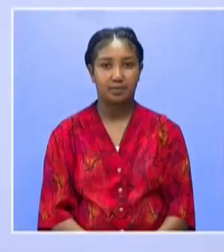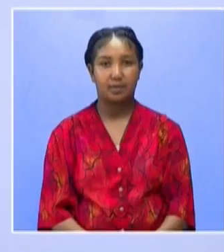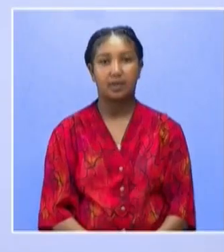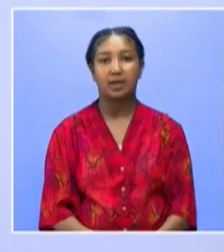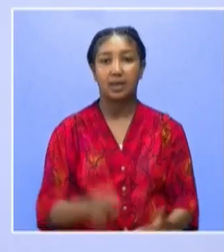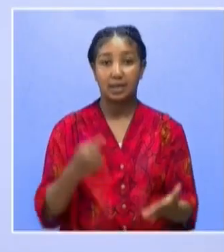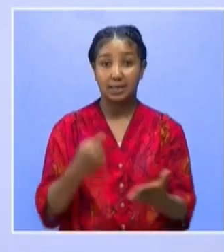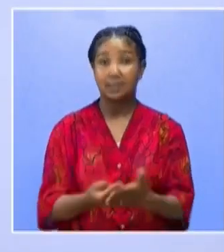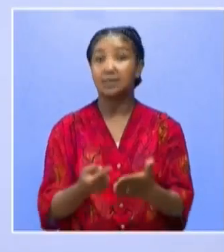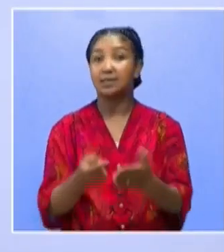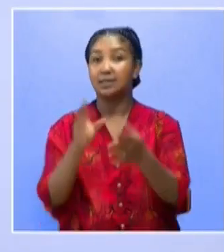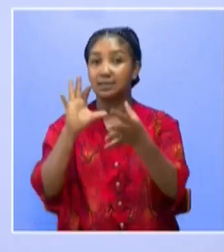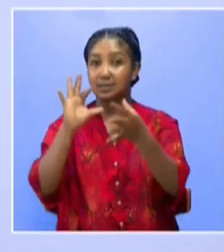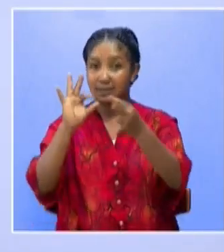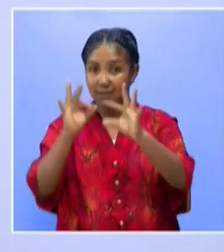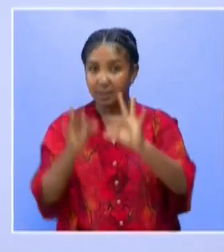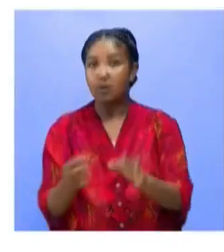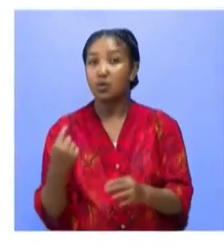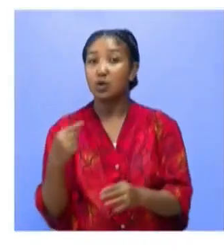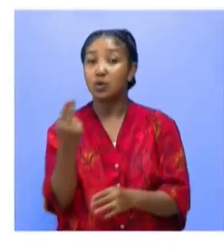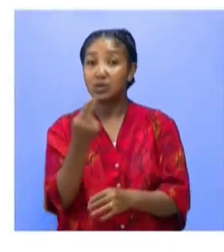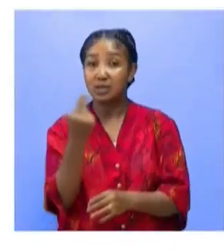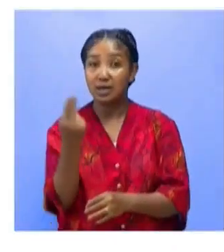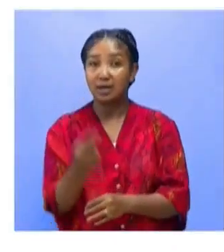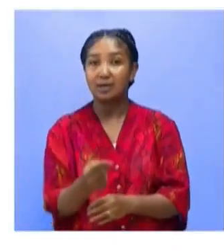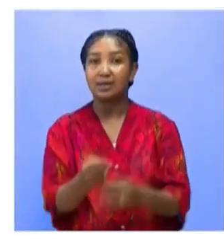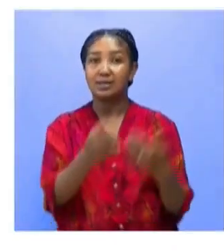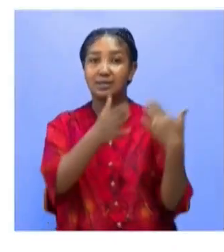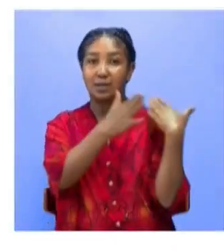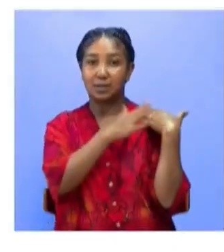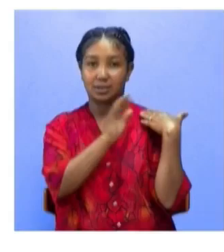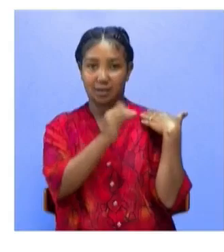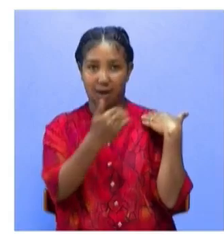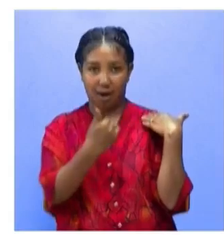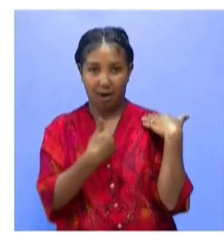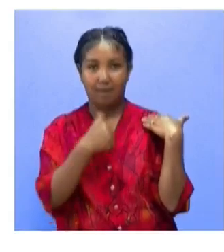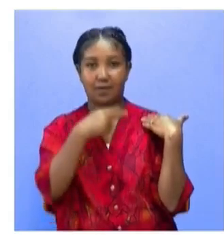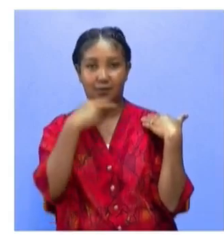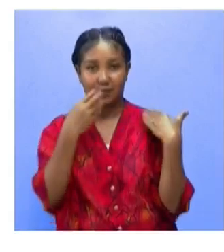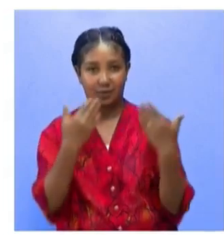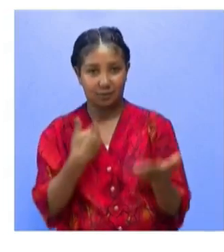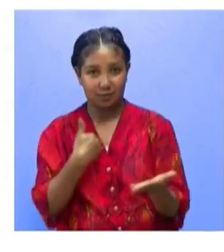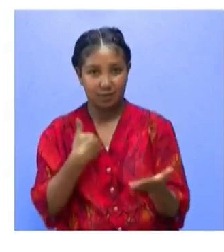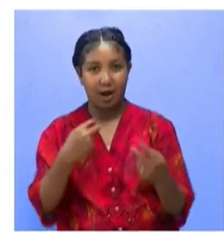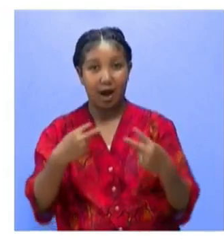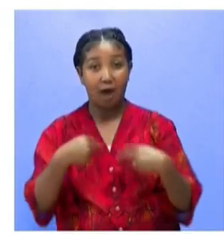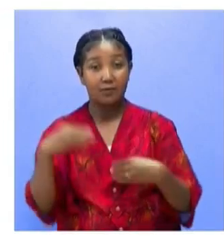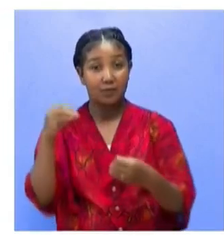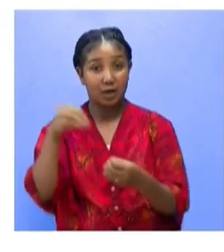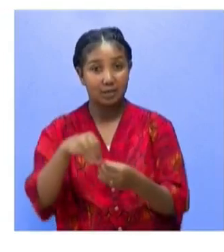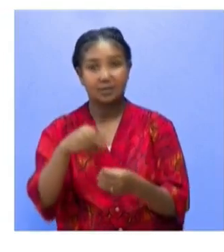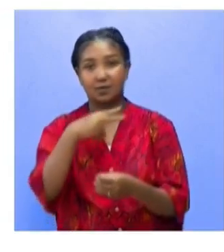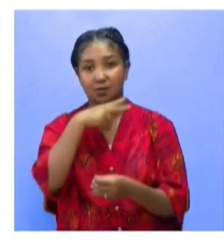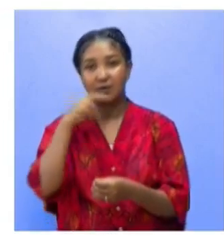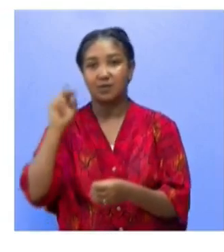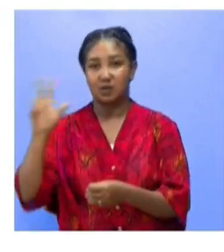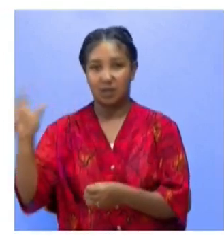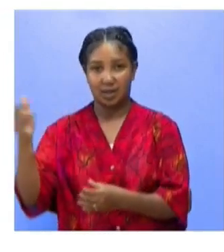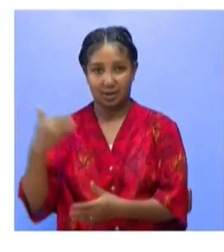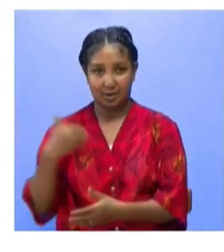Here, in this sense, still we're using what? Subject is here, have plus verb 3